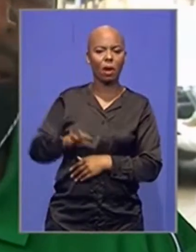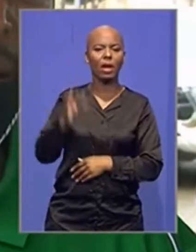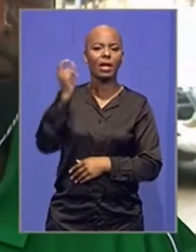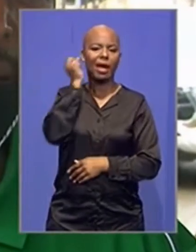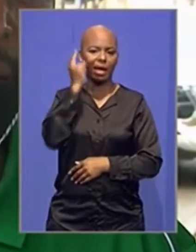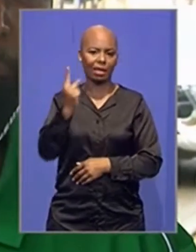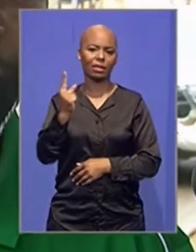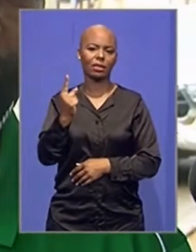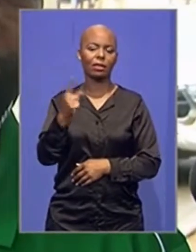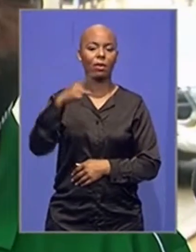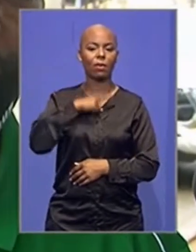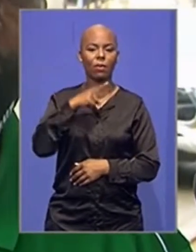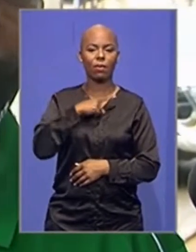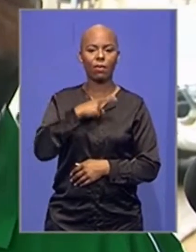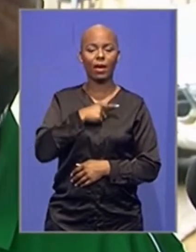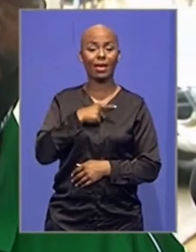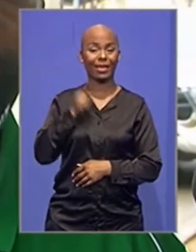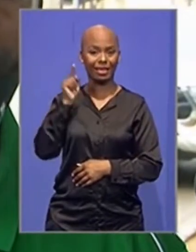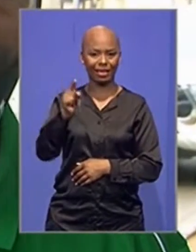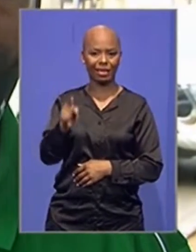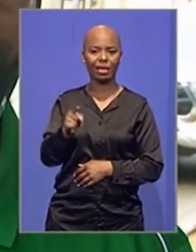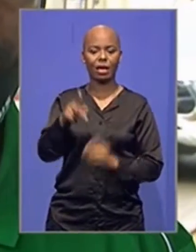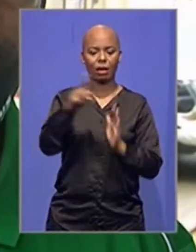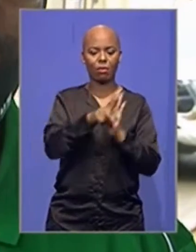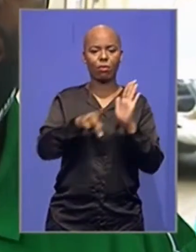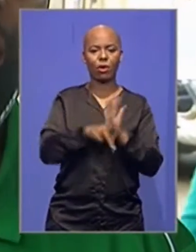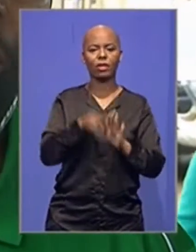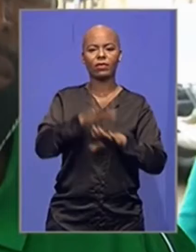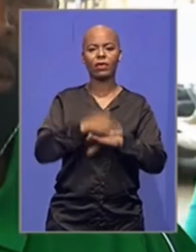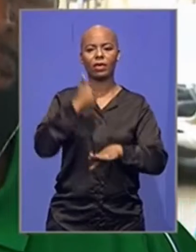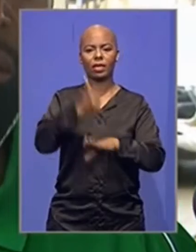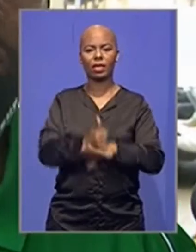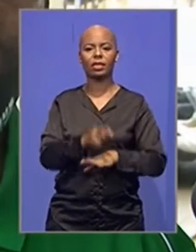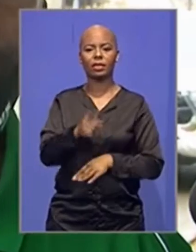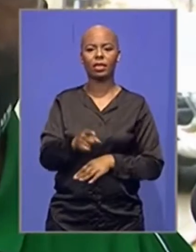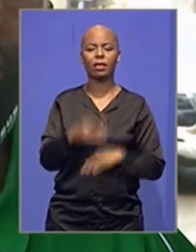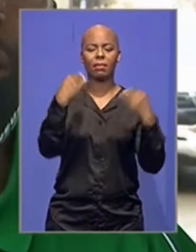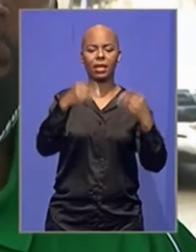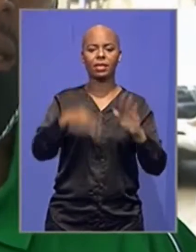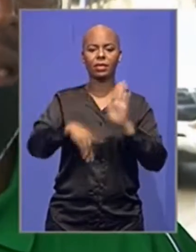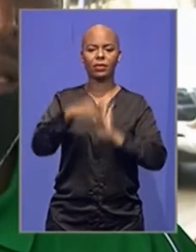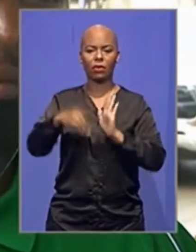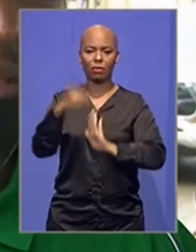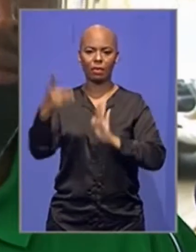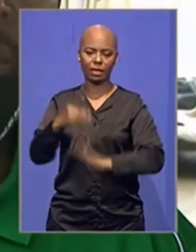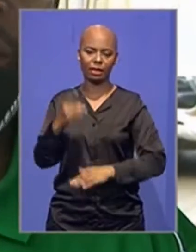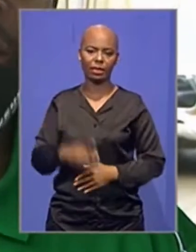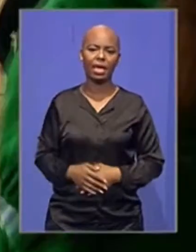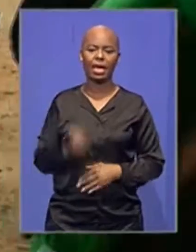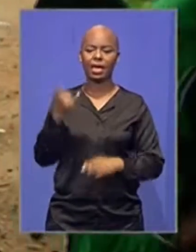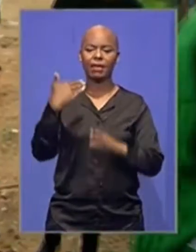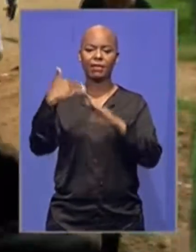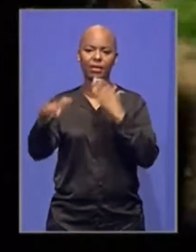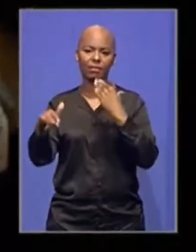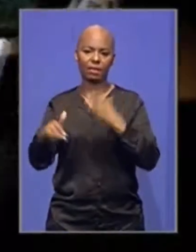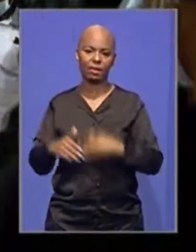policy formulation, their business development, their investments.